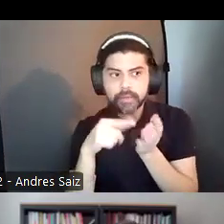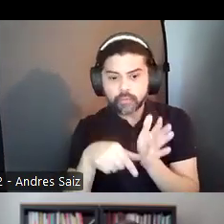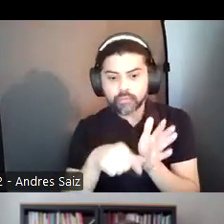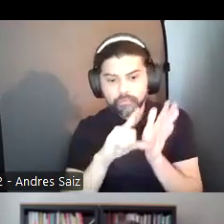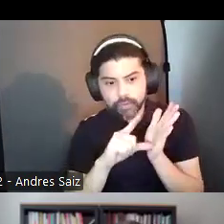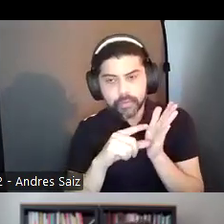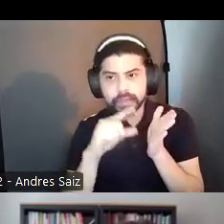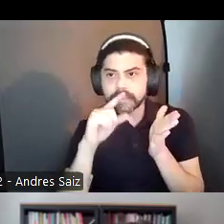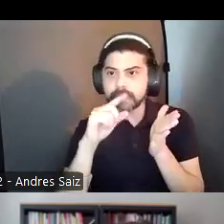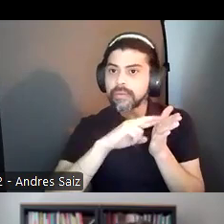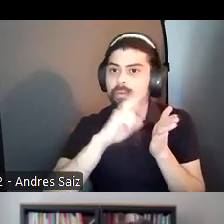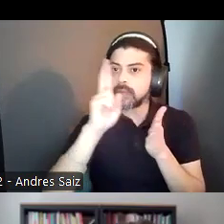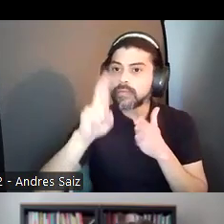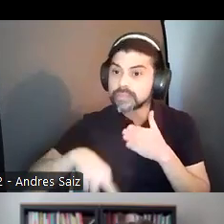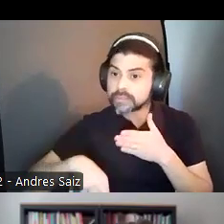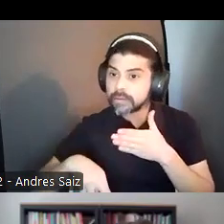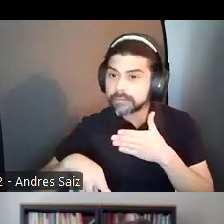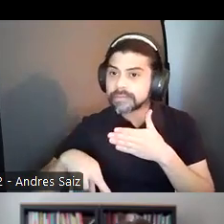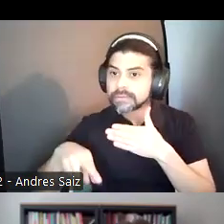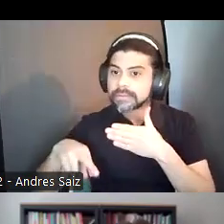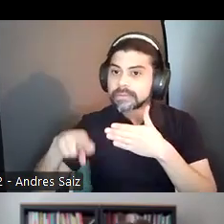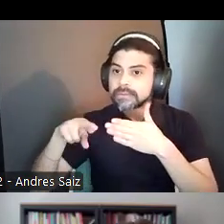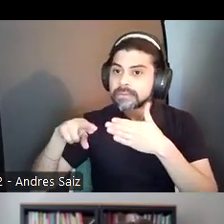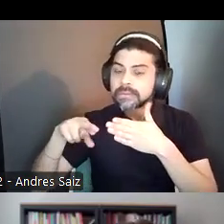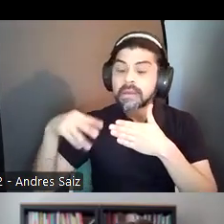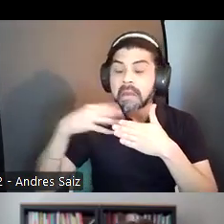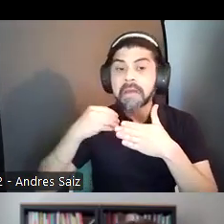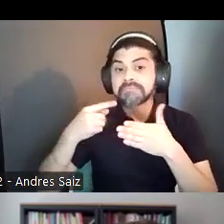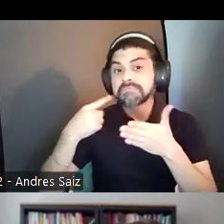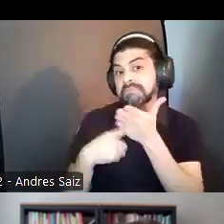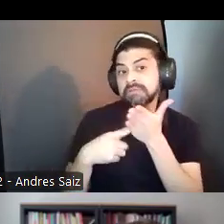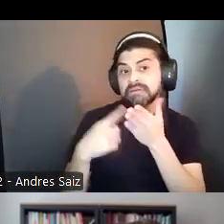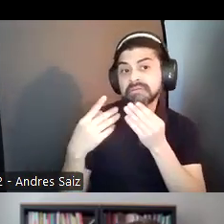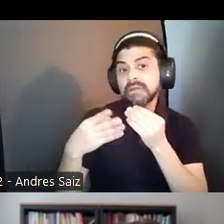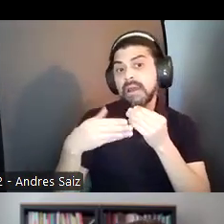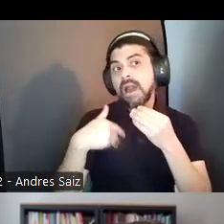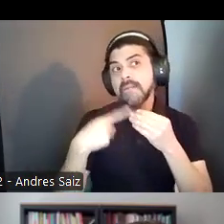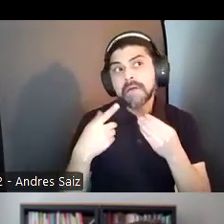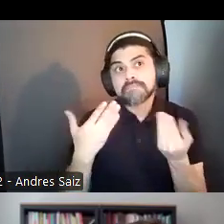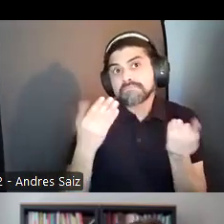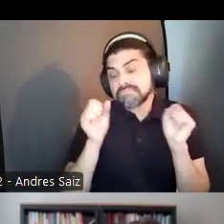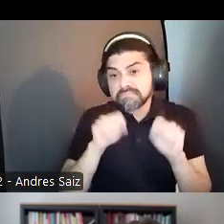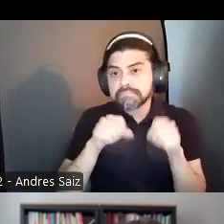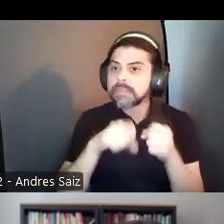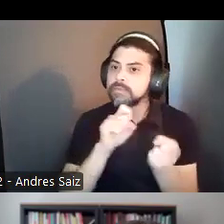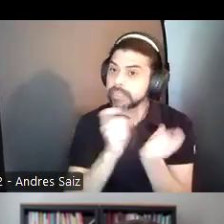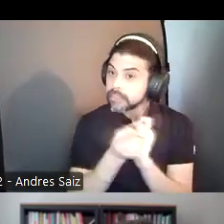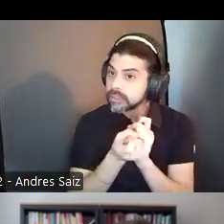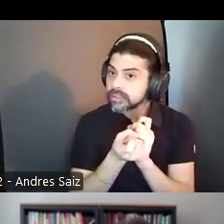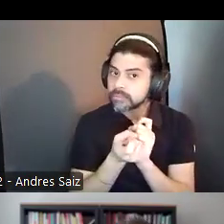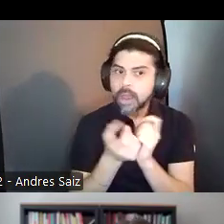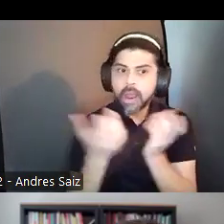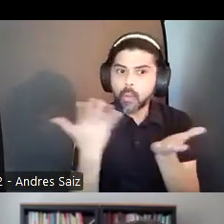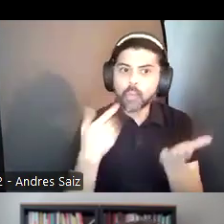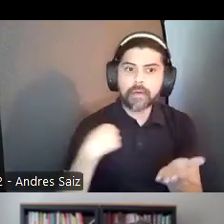and, again, the value of a midpoint evaluation, talking about potential changes based on what we learned, what can we refine,